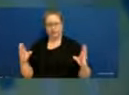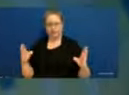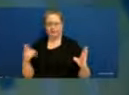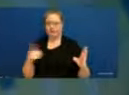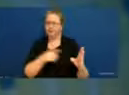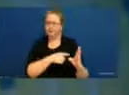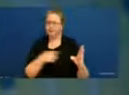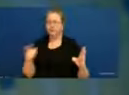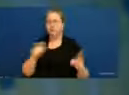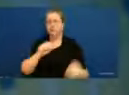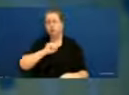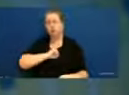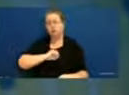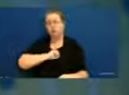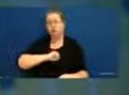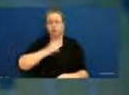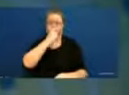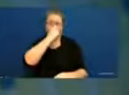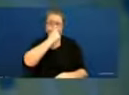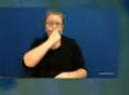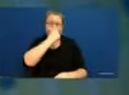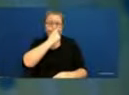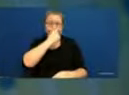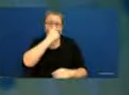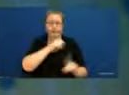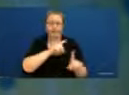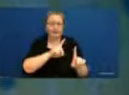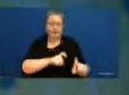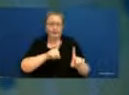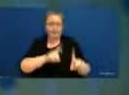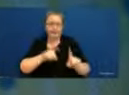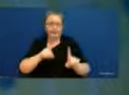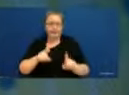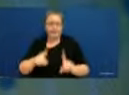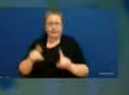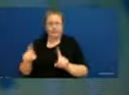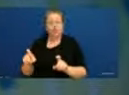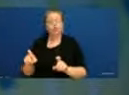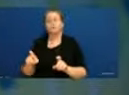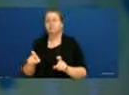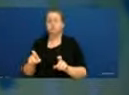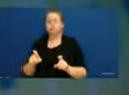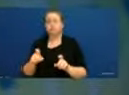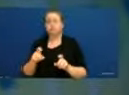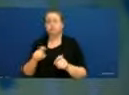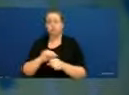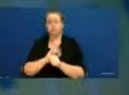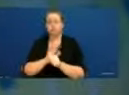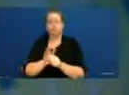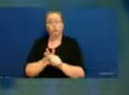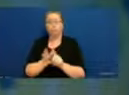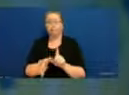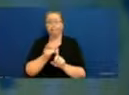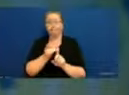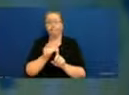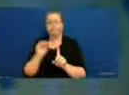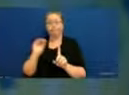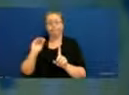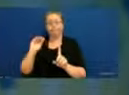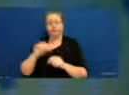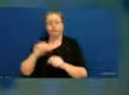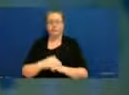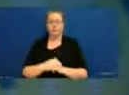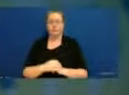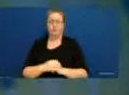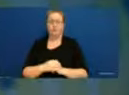been a lot of coughs and runny noses and a lot of children tested. The testing rates have increased 2.5